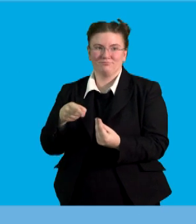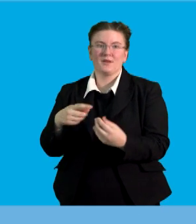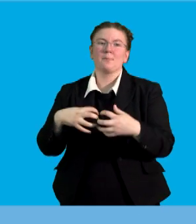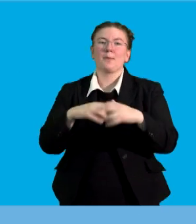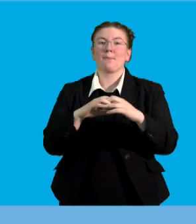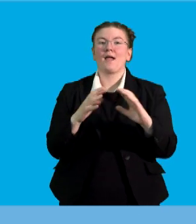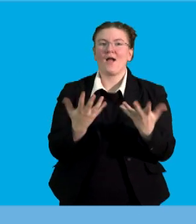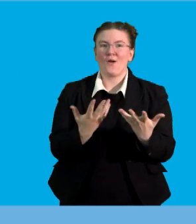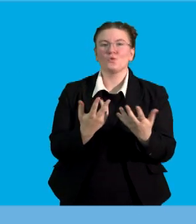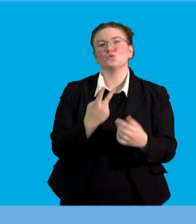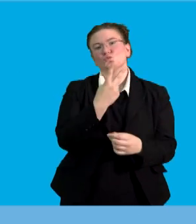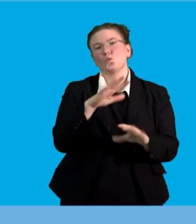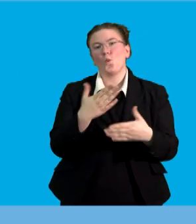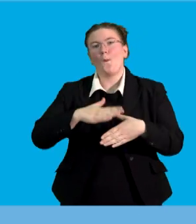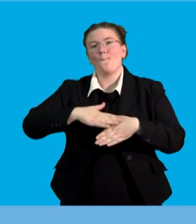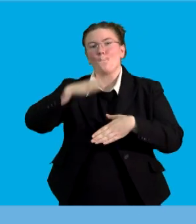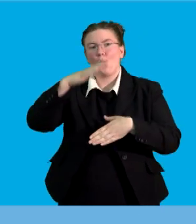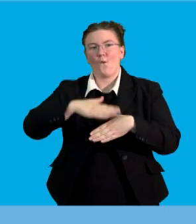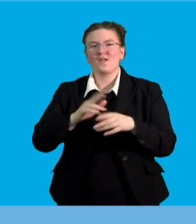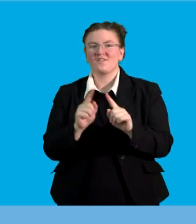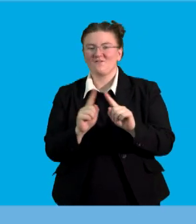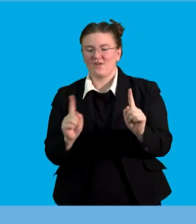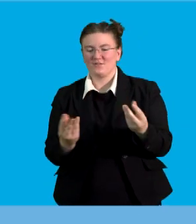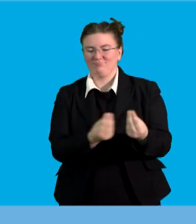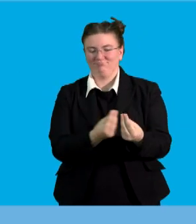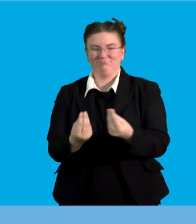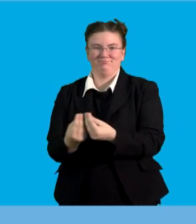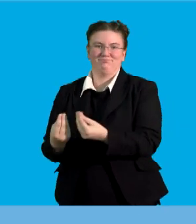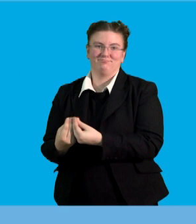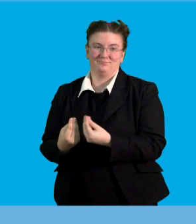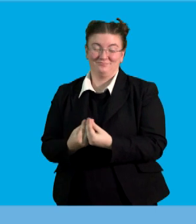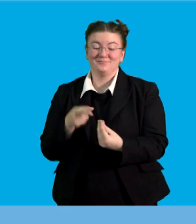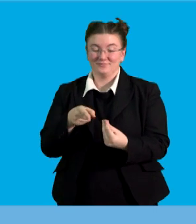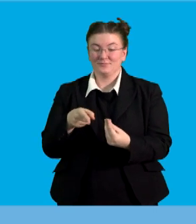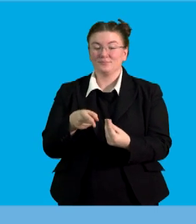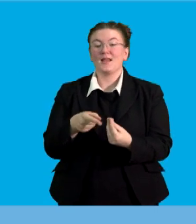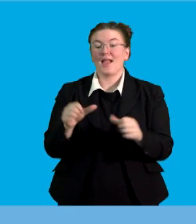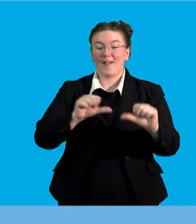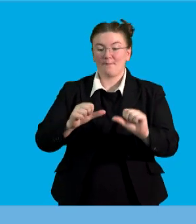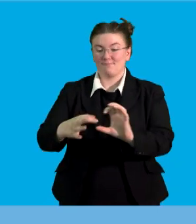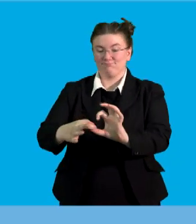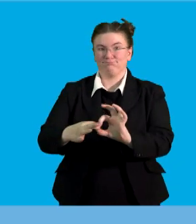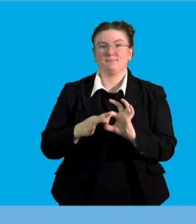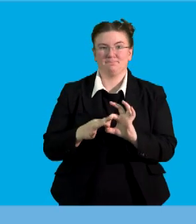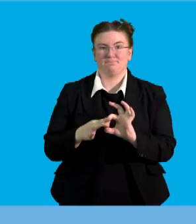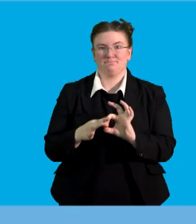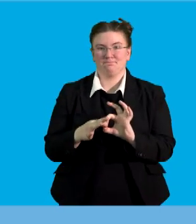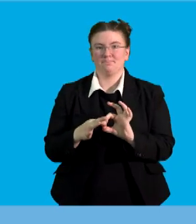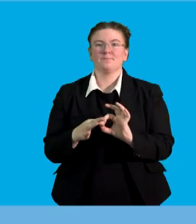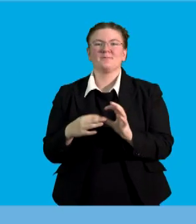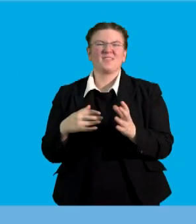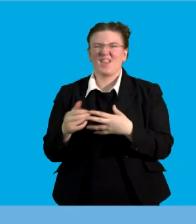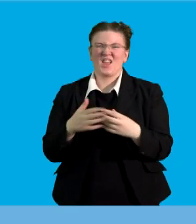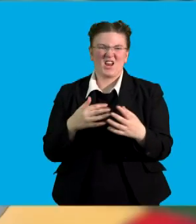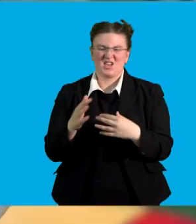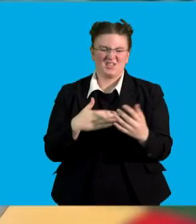two or more different elements. So now those elements are chemically bonded together in a fixed ratio. We can take